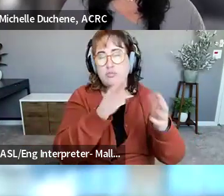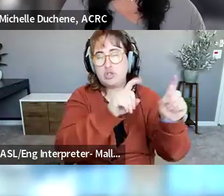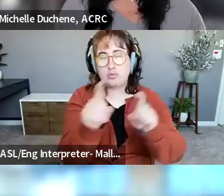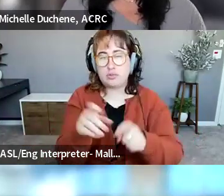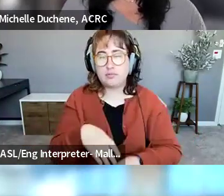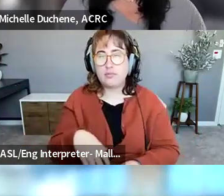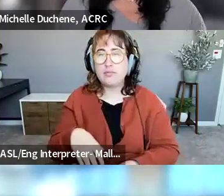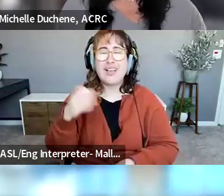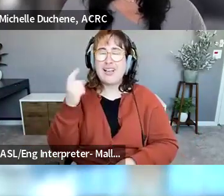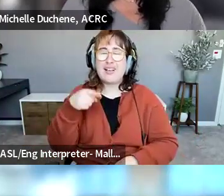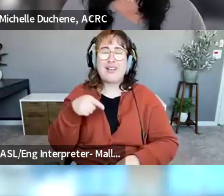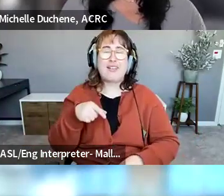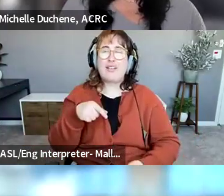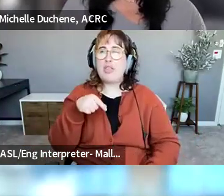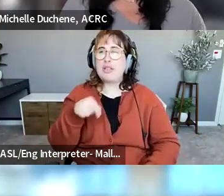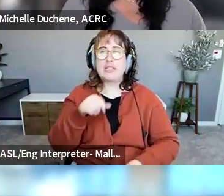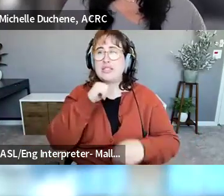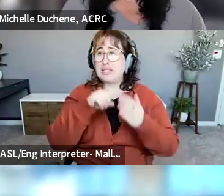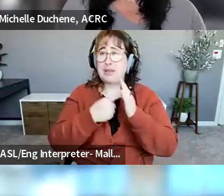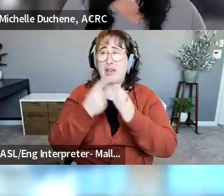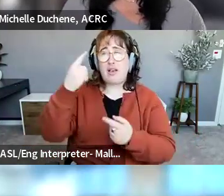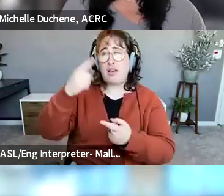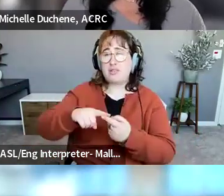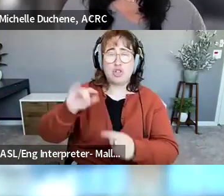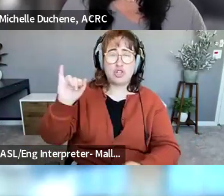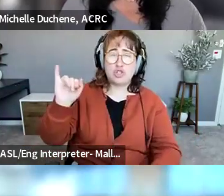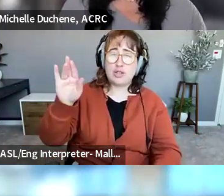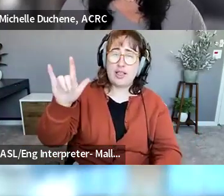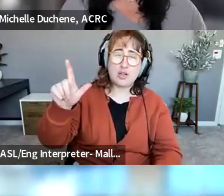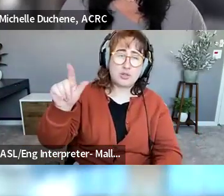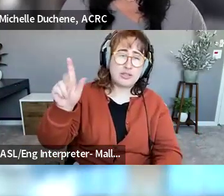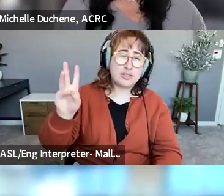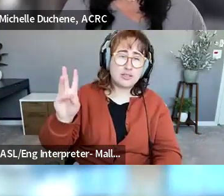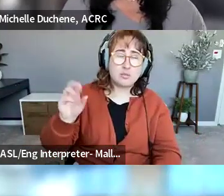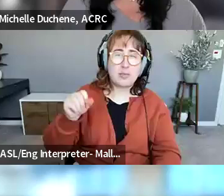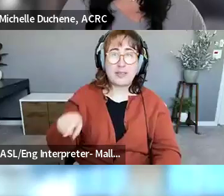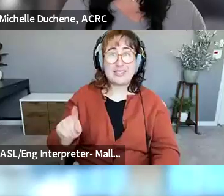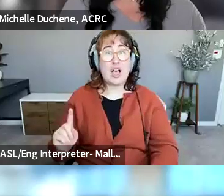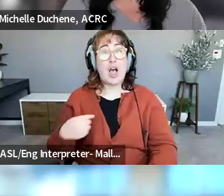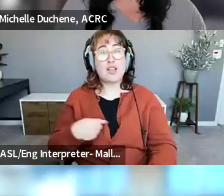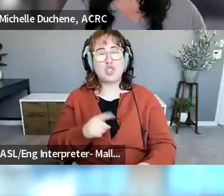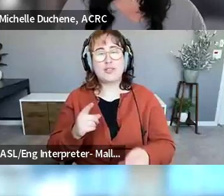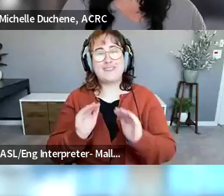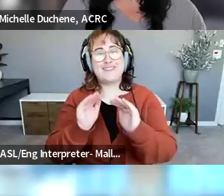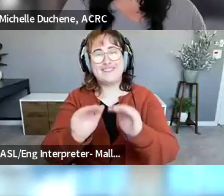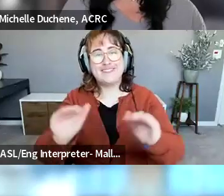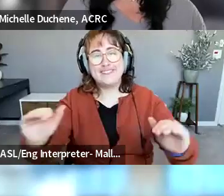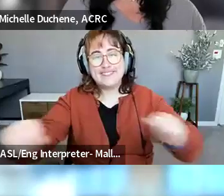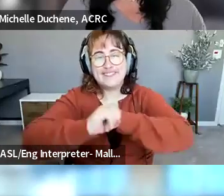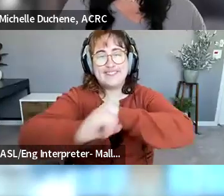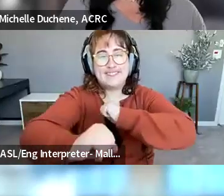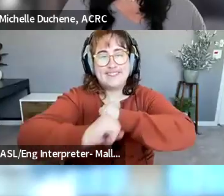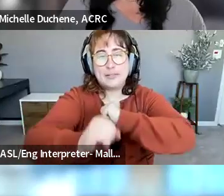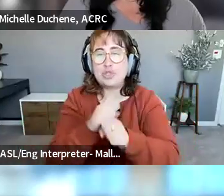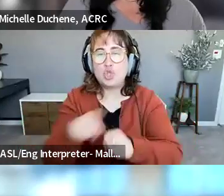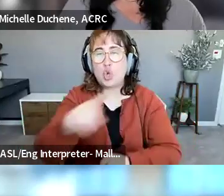now. We all know that this does not begin until 2026, till July of 2026. So this is just us pushing the information out to you, making sure that